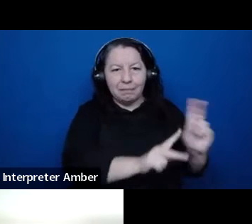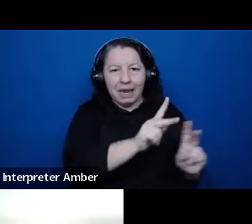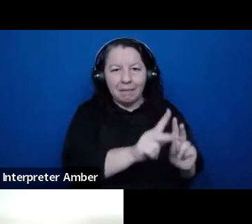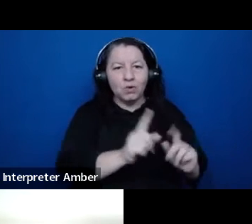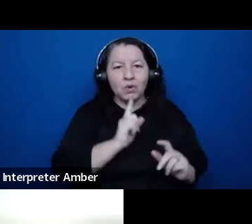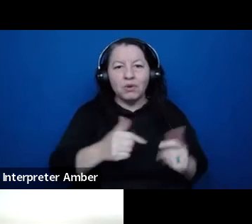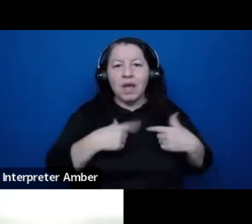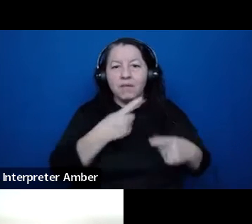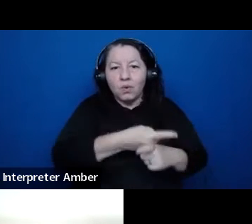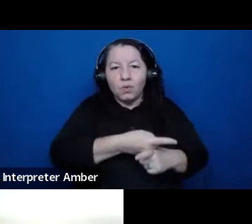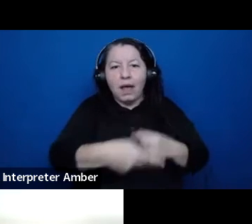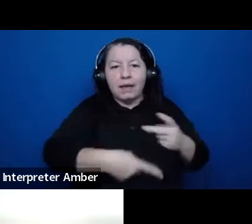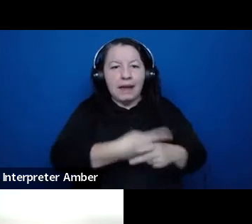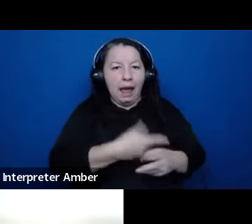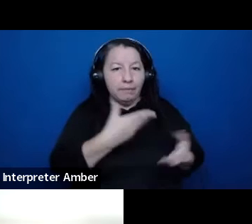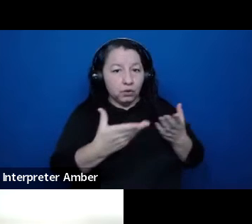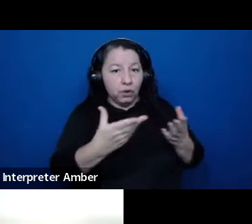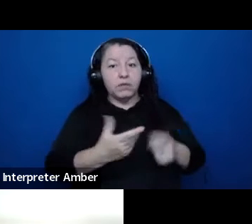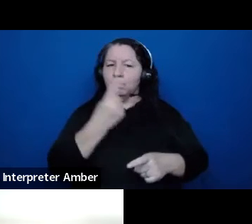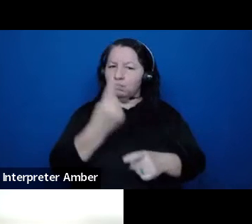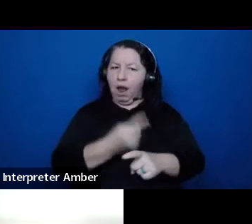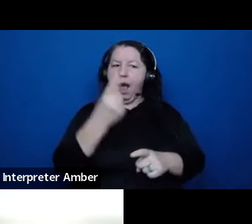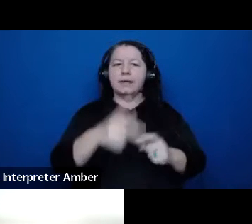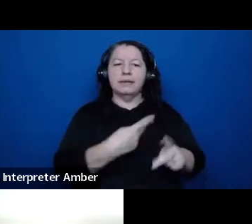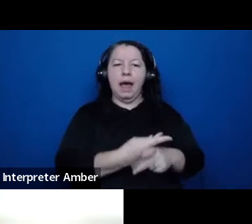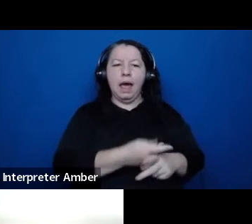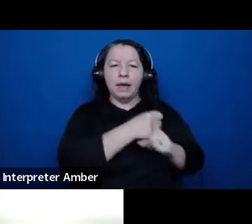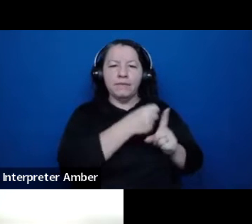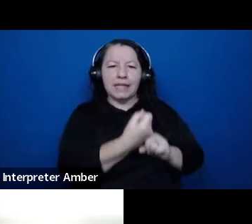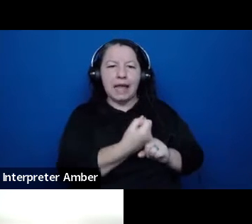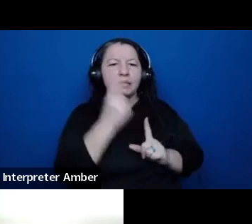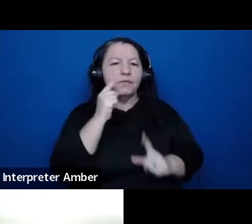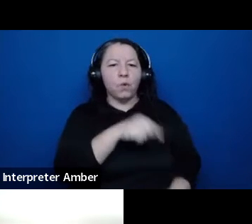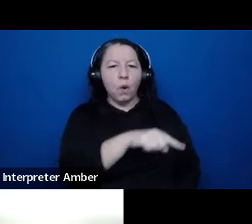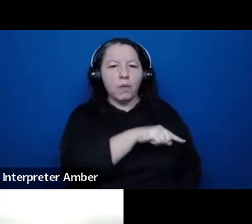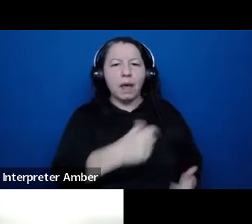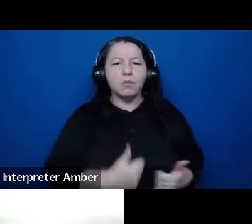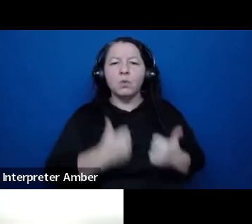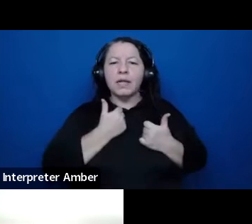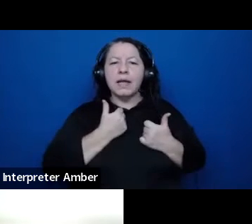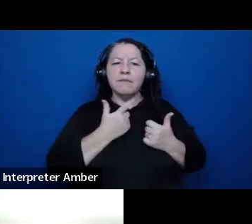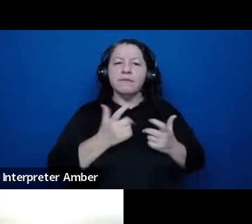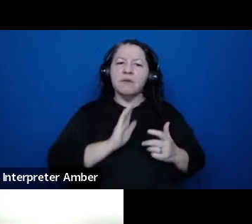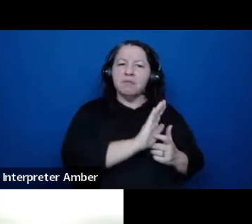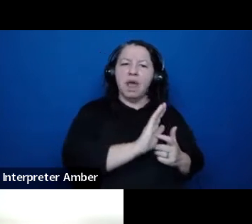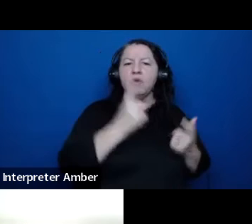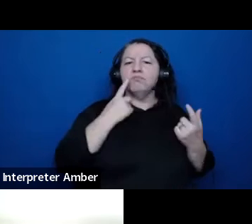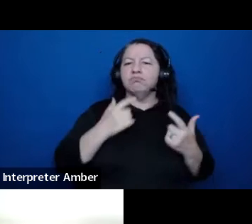kind of services and the right kind of settings so they can live a successful life wherever they